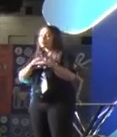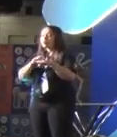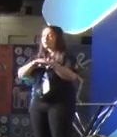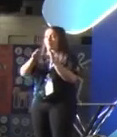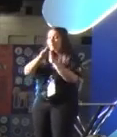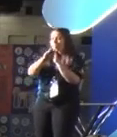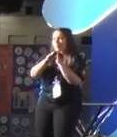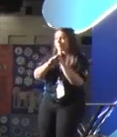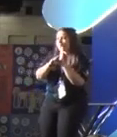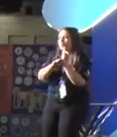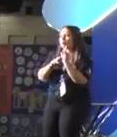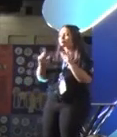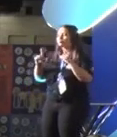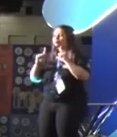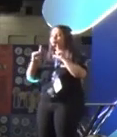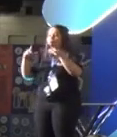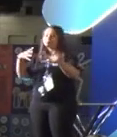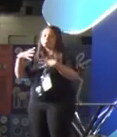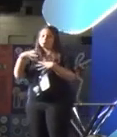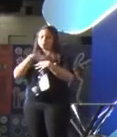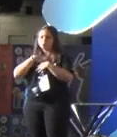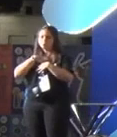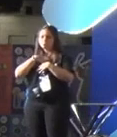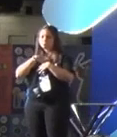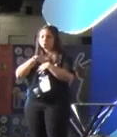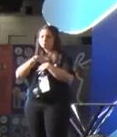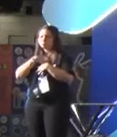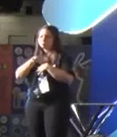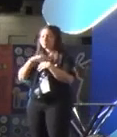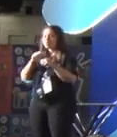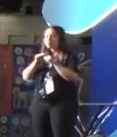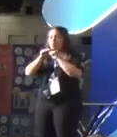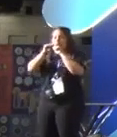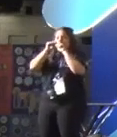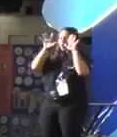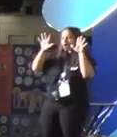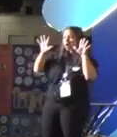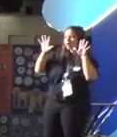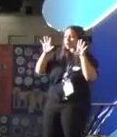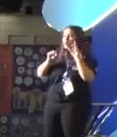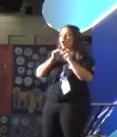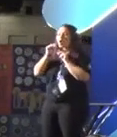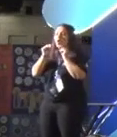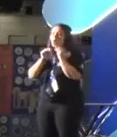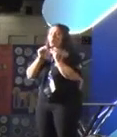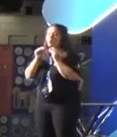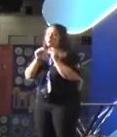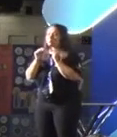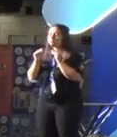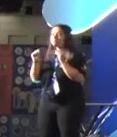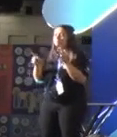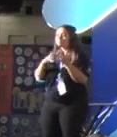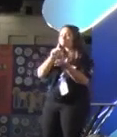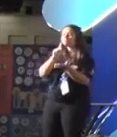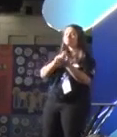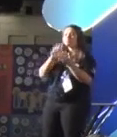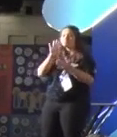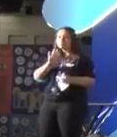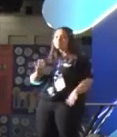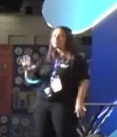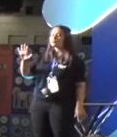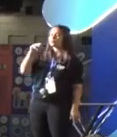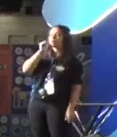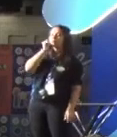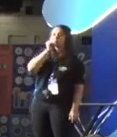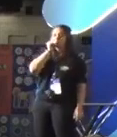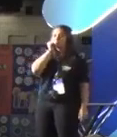emotion, being clear about what the reality is of the science that we, like, say, in terms of